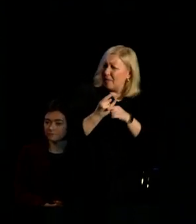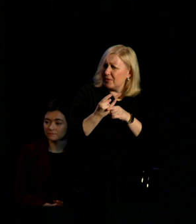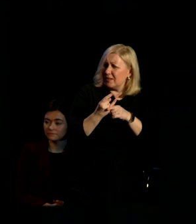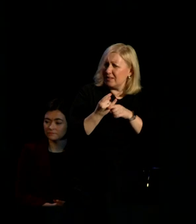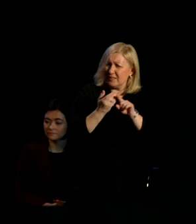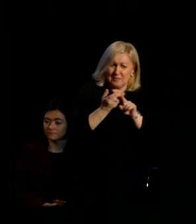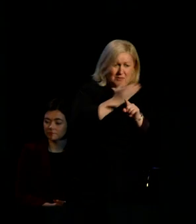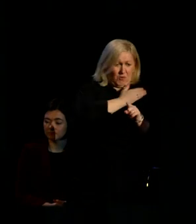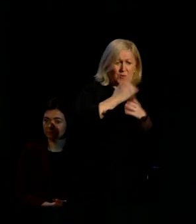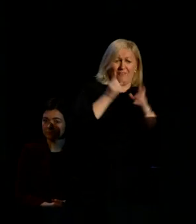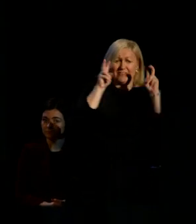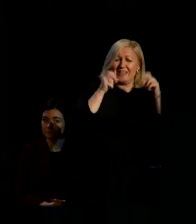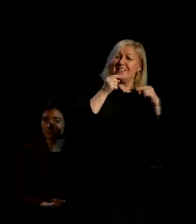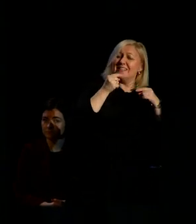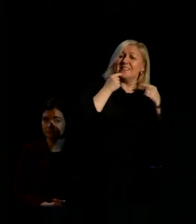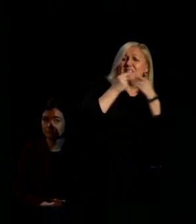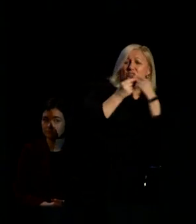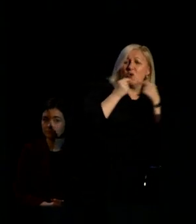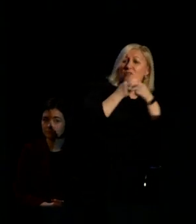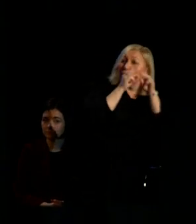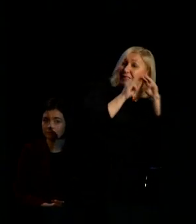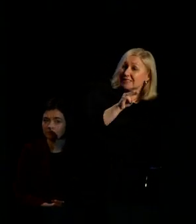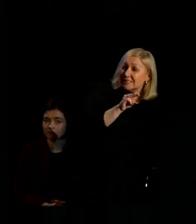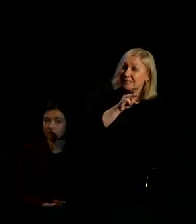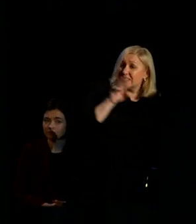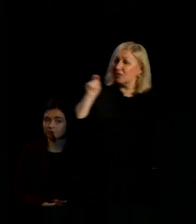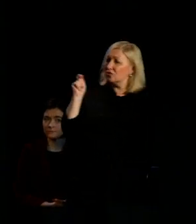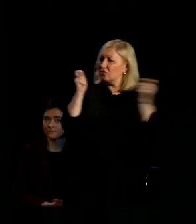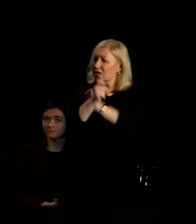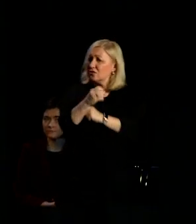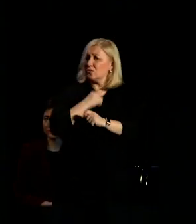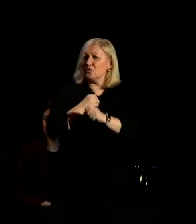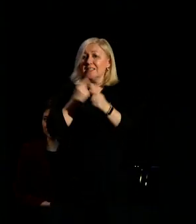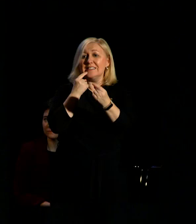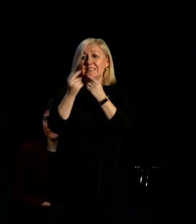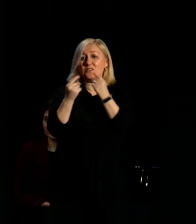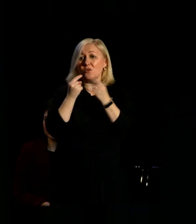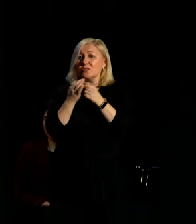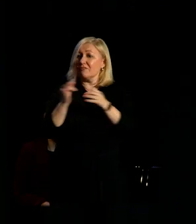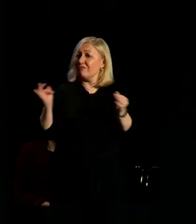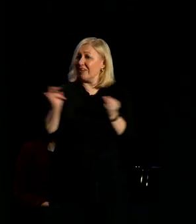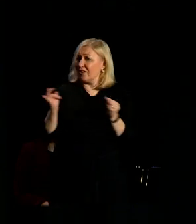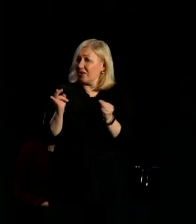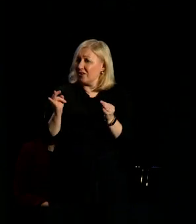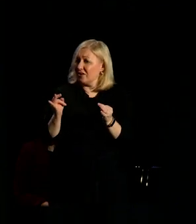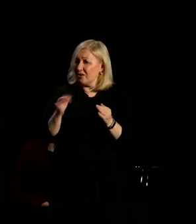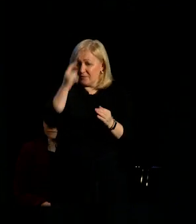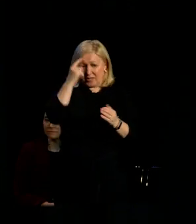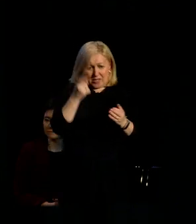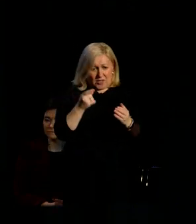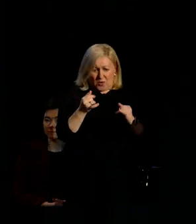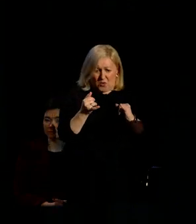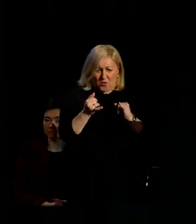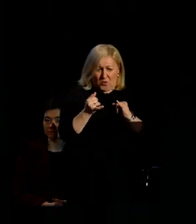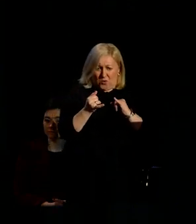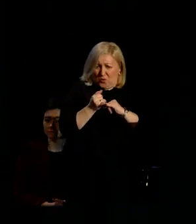to the discourse of fear, and how the international armaments industry occupies a space that should be filled by those seeking to